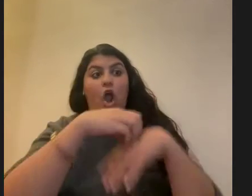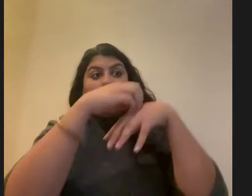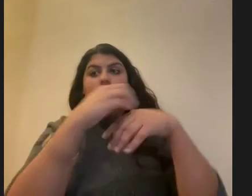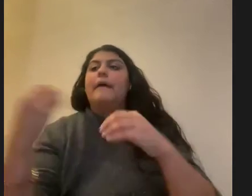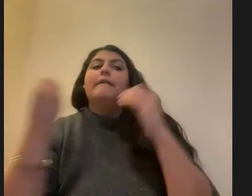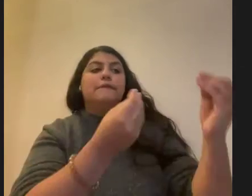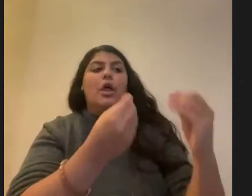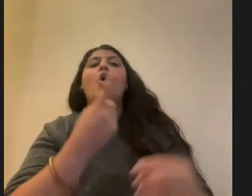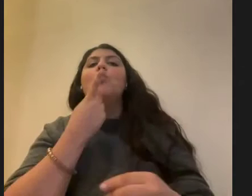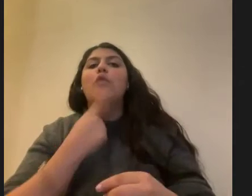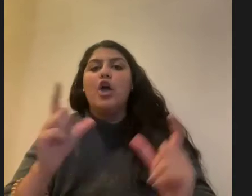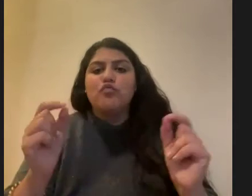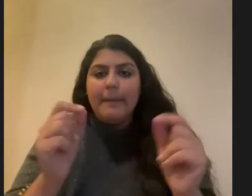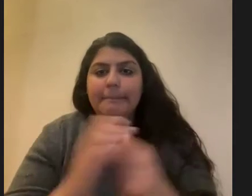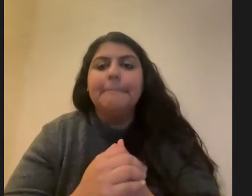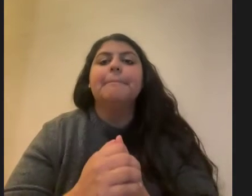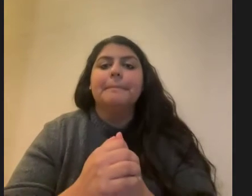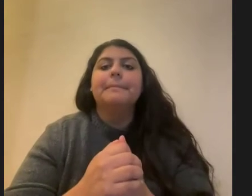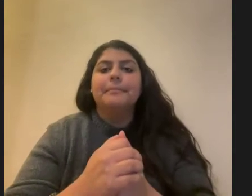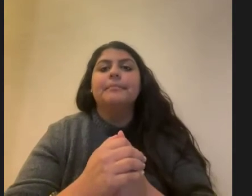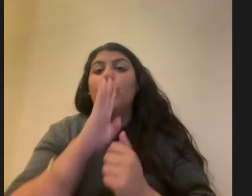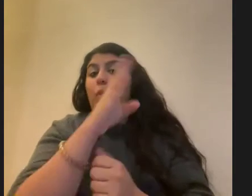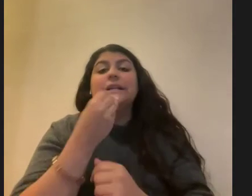crabs. They'll kind of eat anything you throw at them.